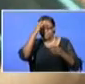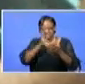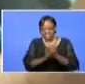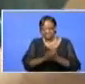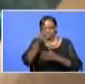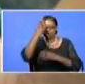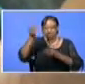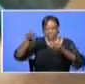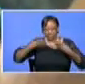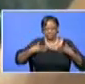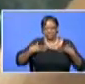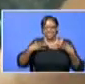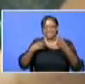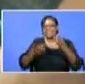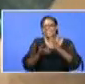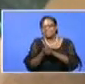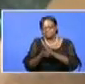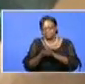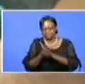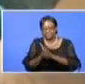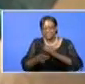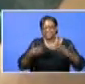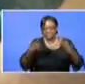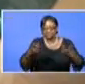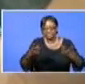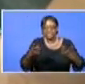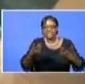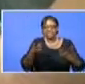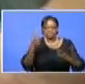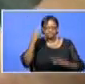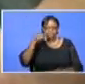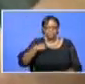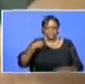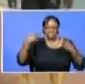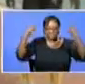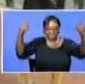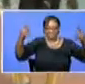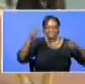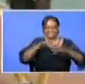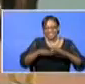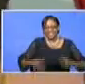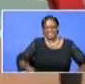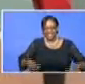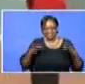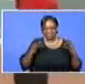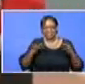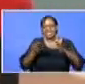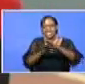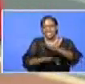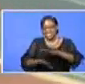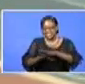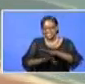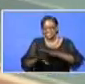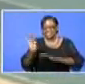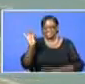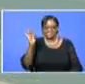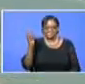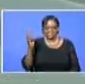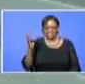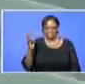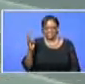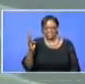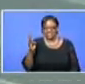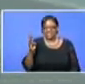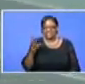gift as a way out, and it's for me to succeed in life. In the under-17 girls 100-meter,